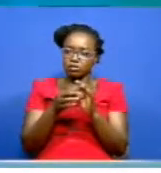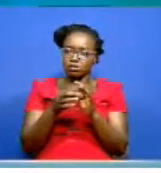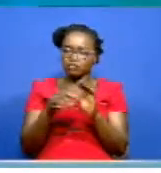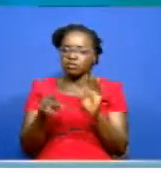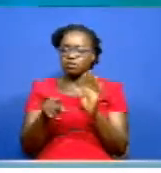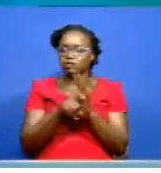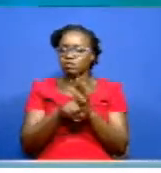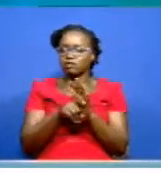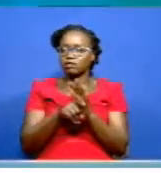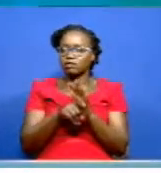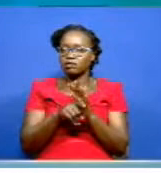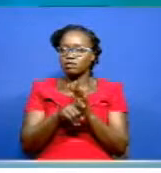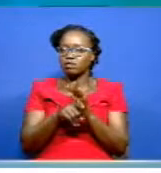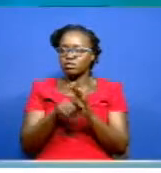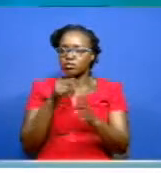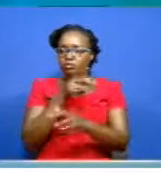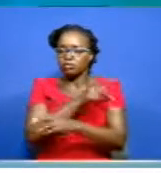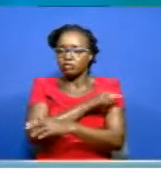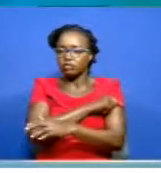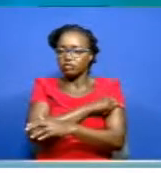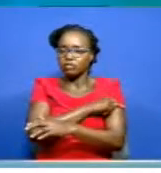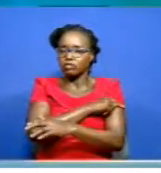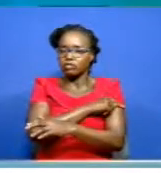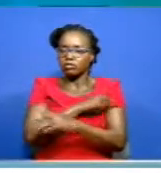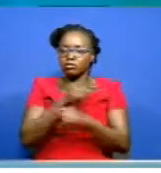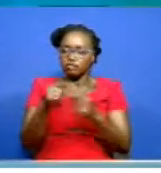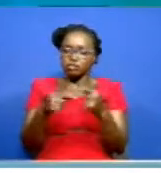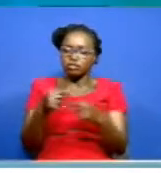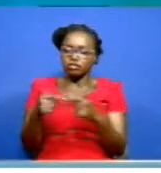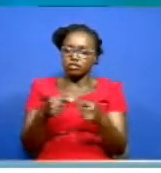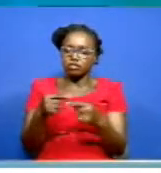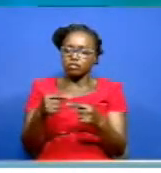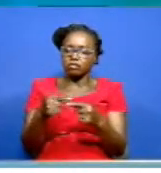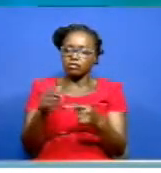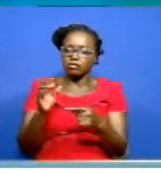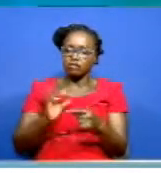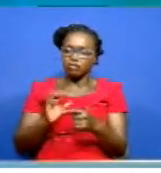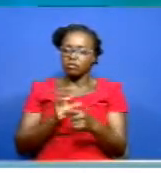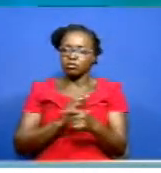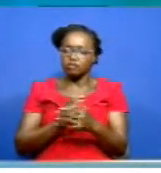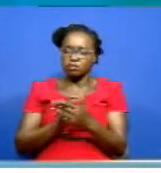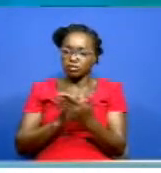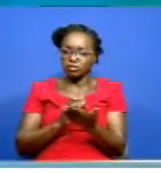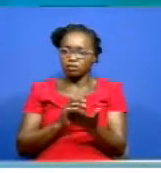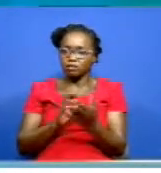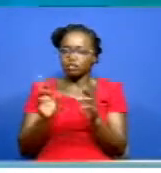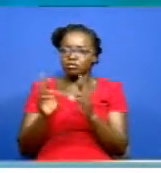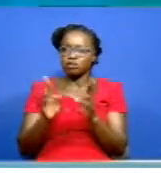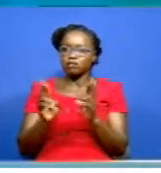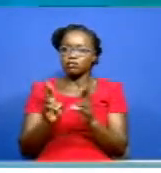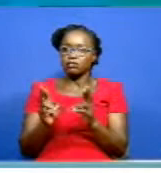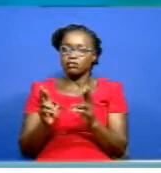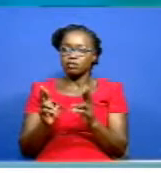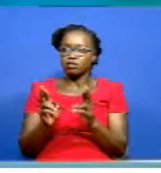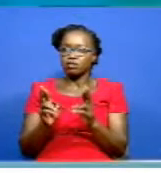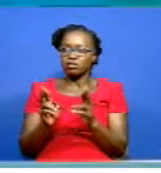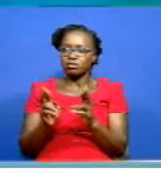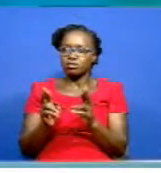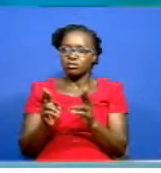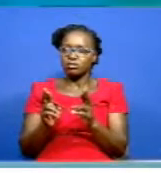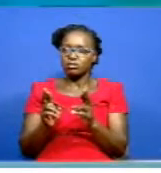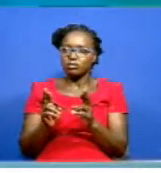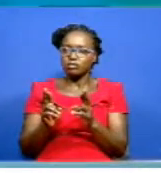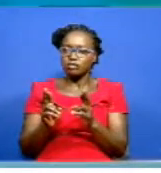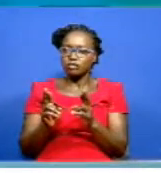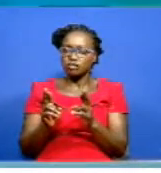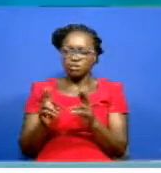following immunization processes. And there is a committee which has been put in place, which will be sort of looking at